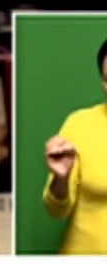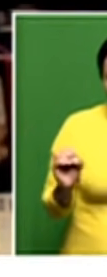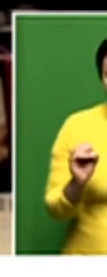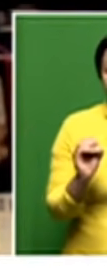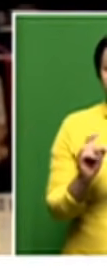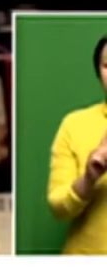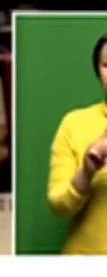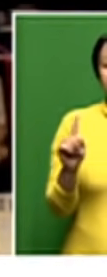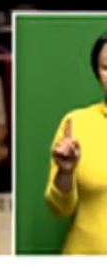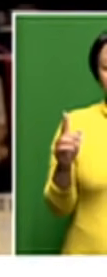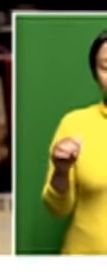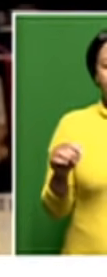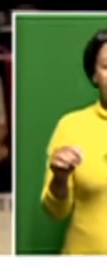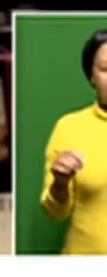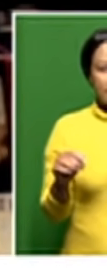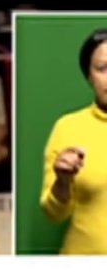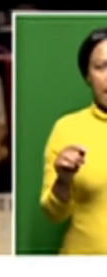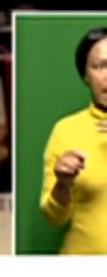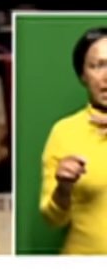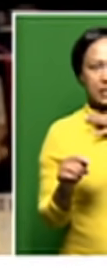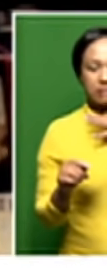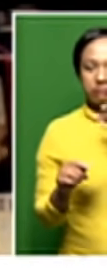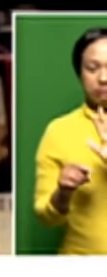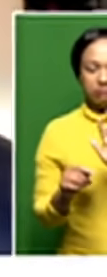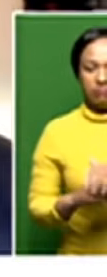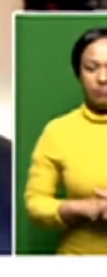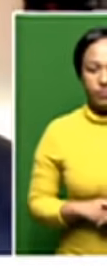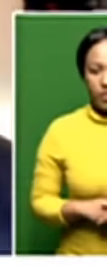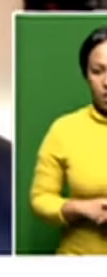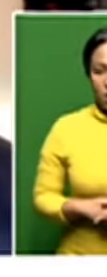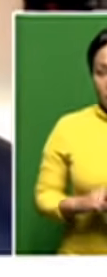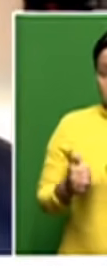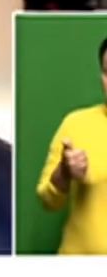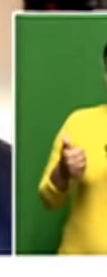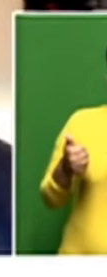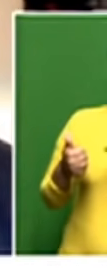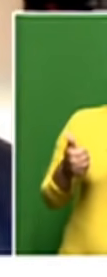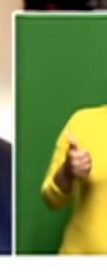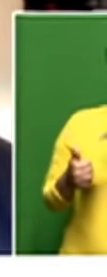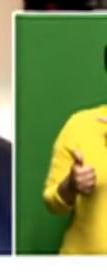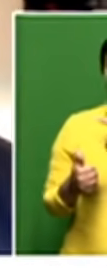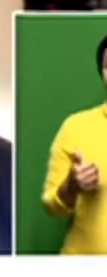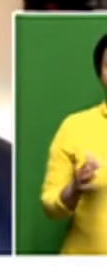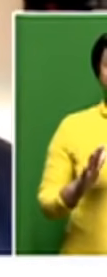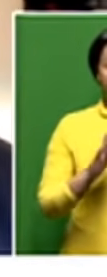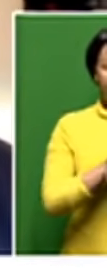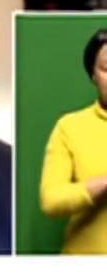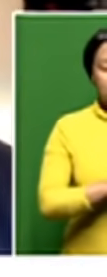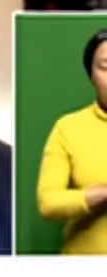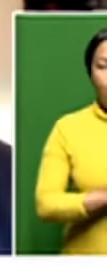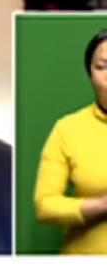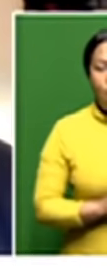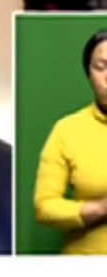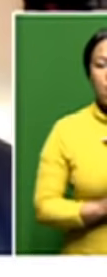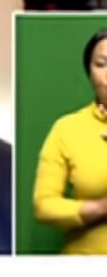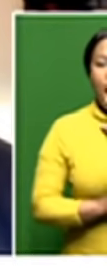but we didn't want to take any chances. Well, that's good of you, because, I mean, you lost literally R1 billion